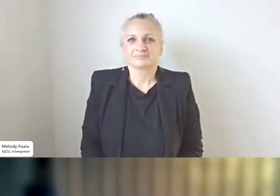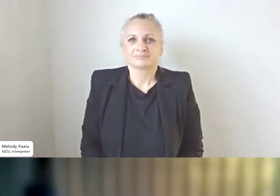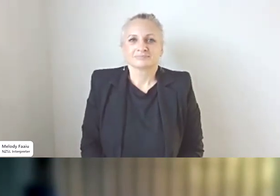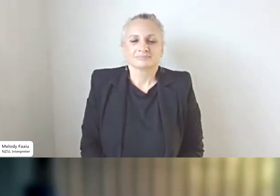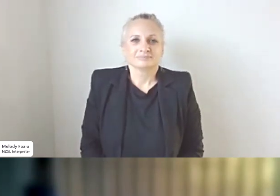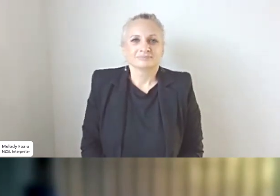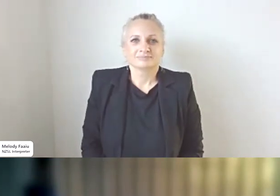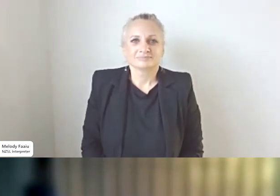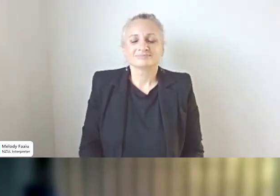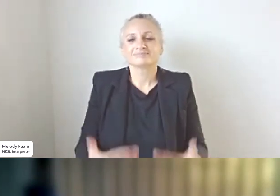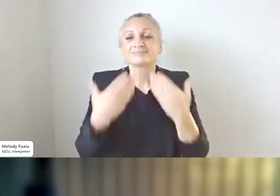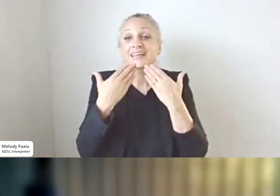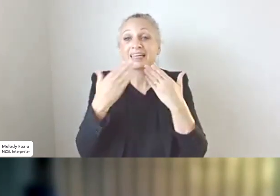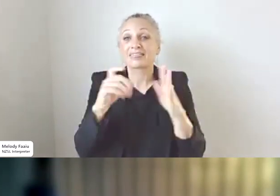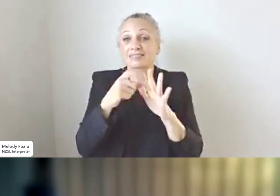Thanks, Dan.